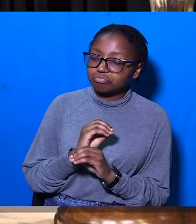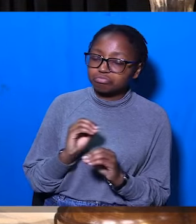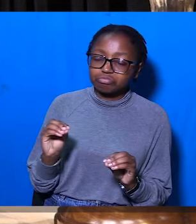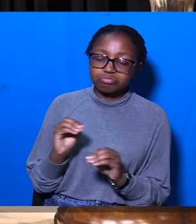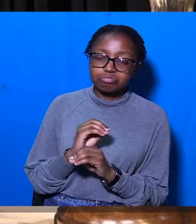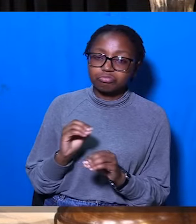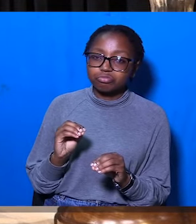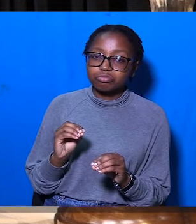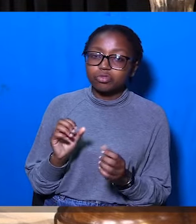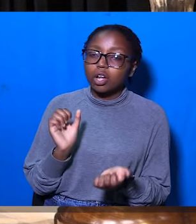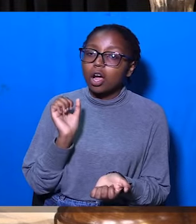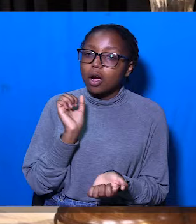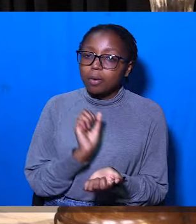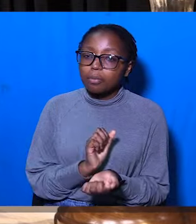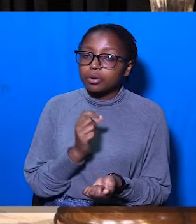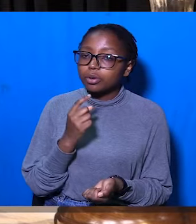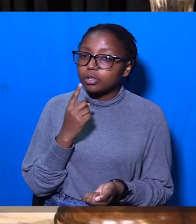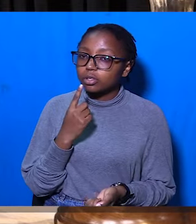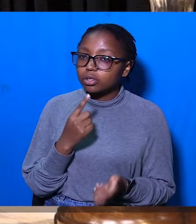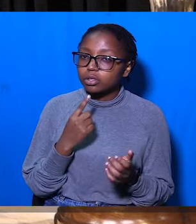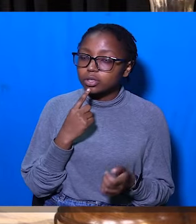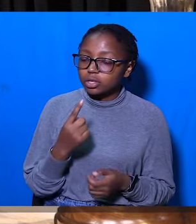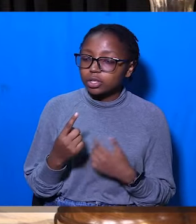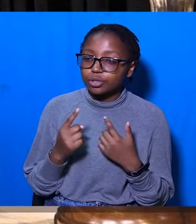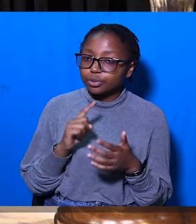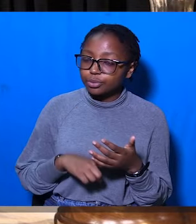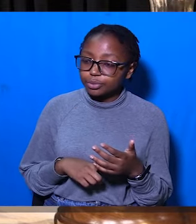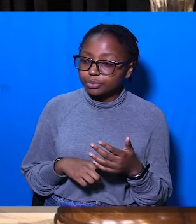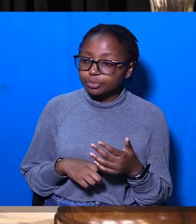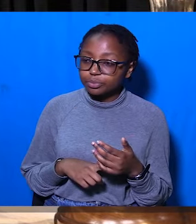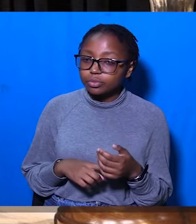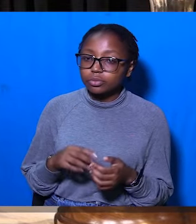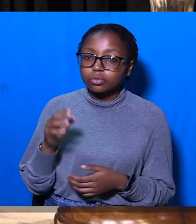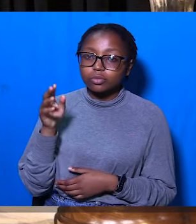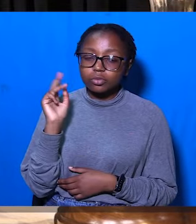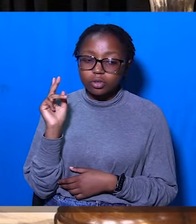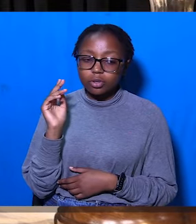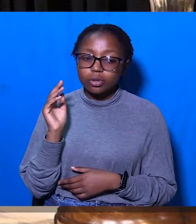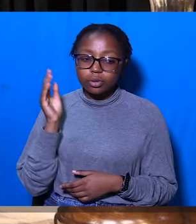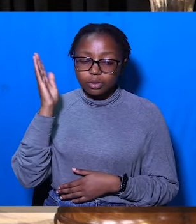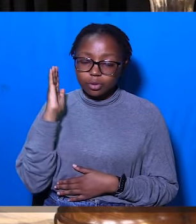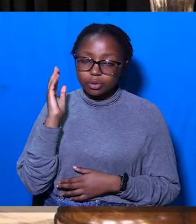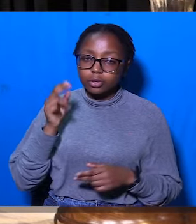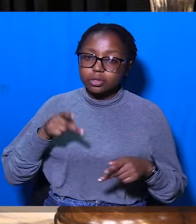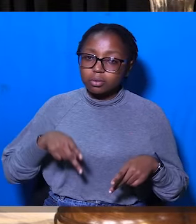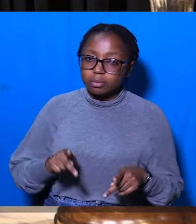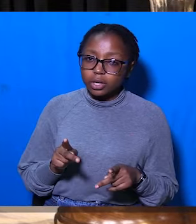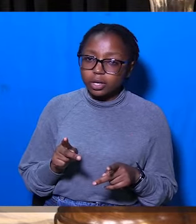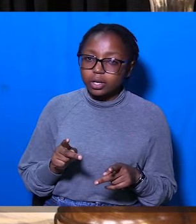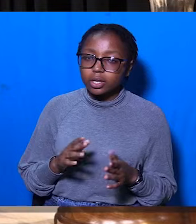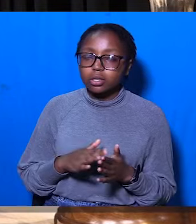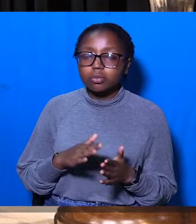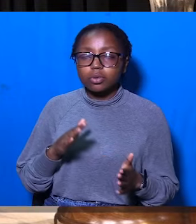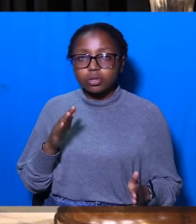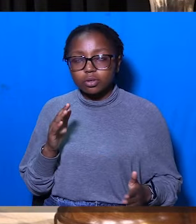transcends human understanding, and his mercy knows no bounds. He says that despite the hardening